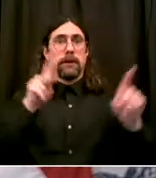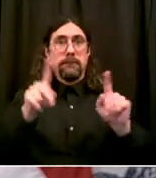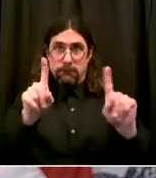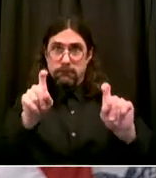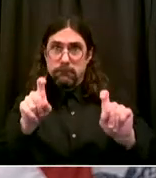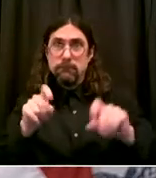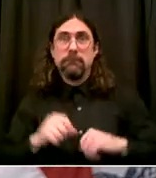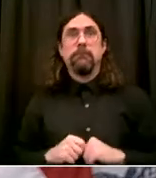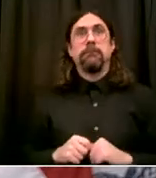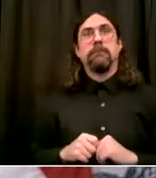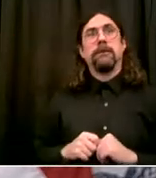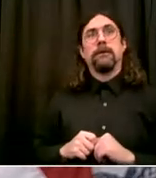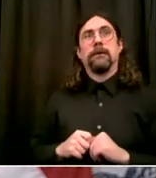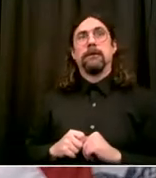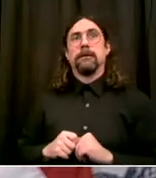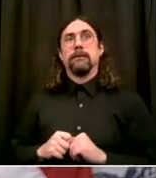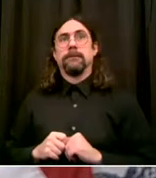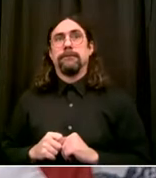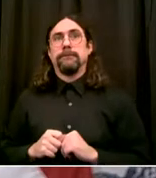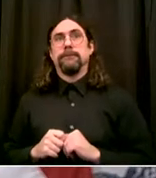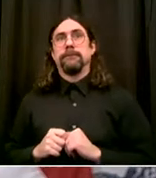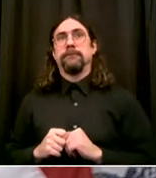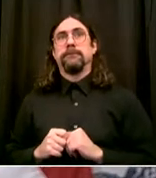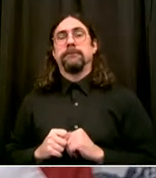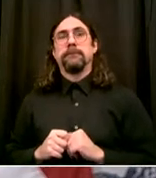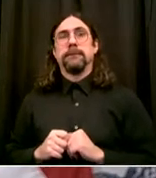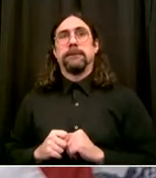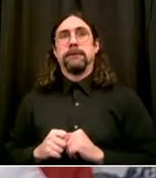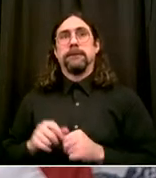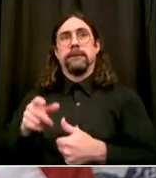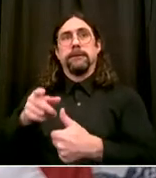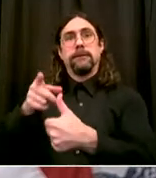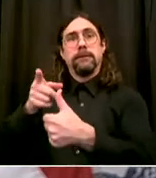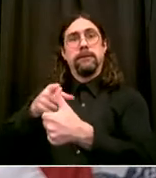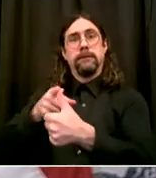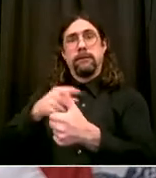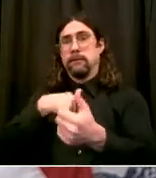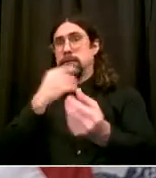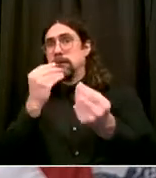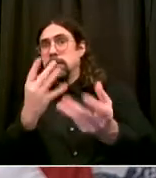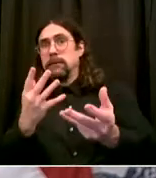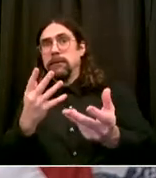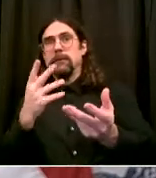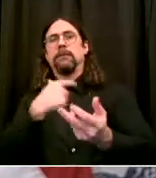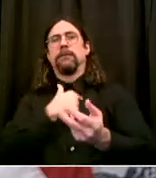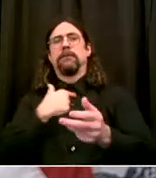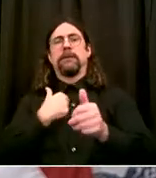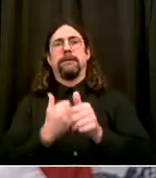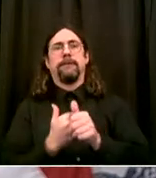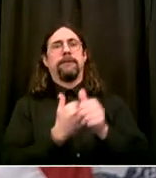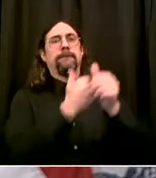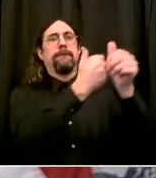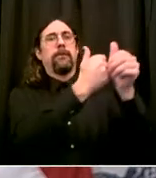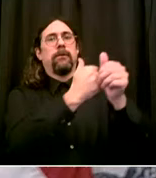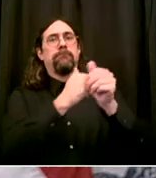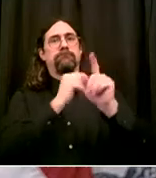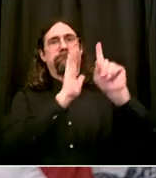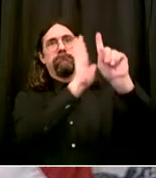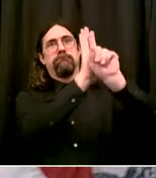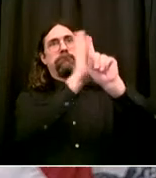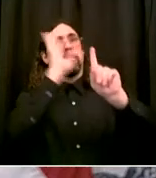are codified by the state. And we're going to work with the state to keep expanding those guidelines constantly. So to get to the point where we're talking